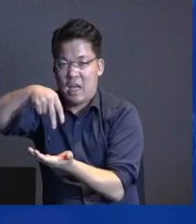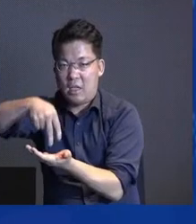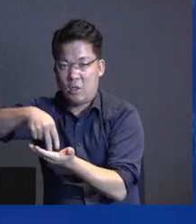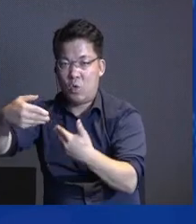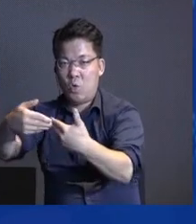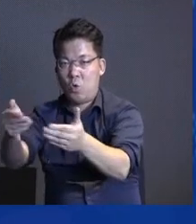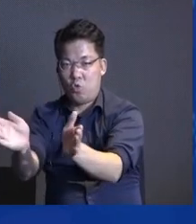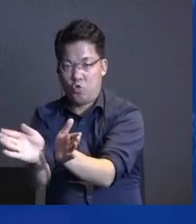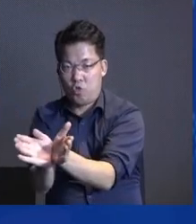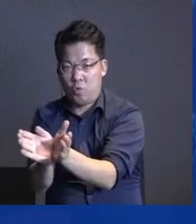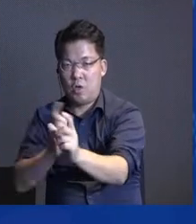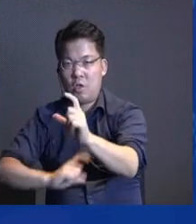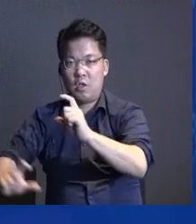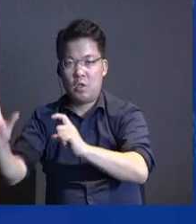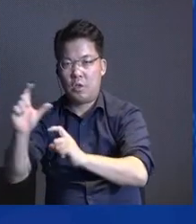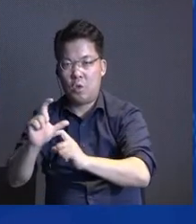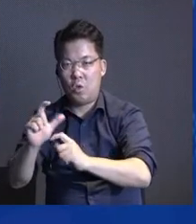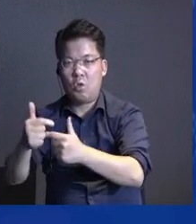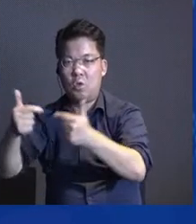And we've been